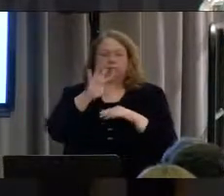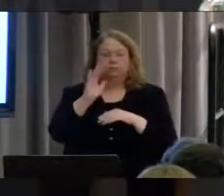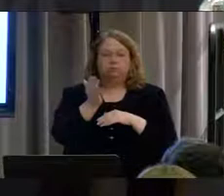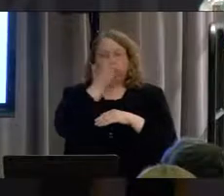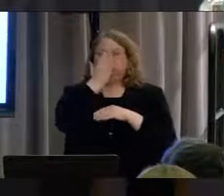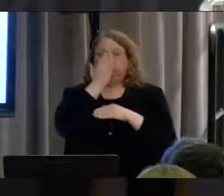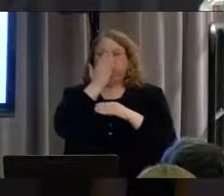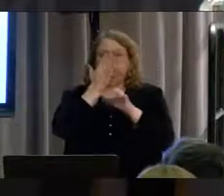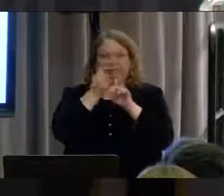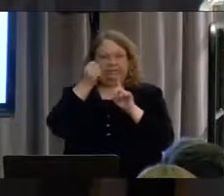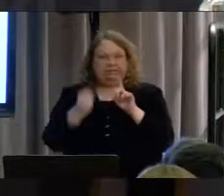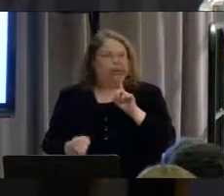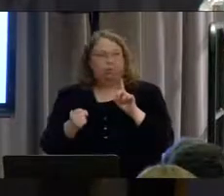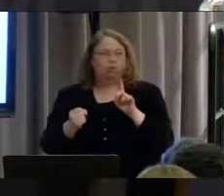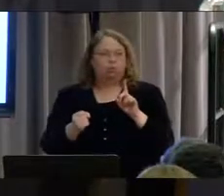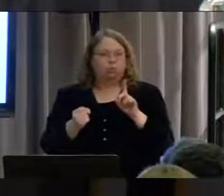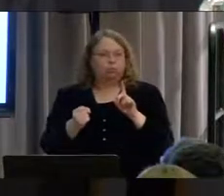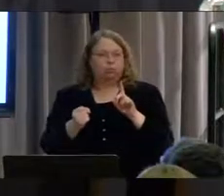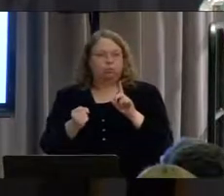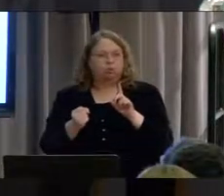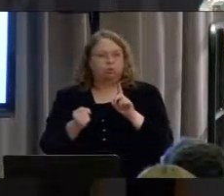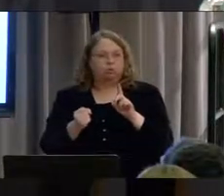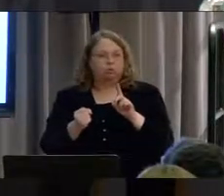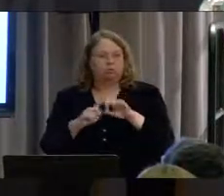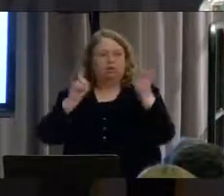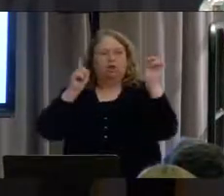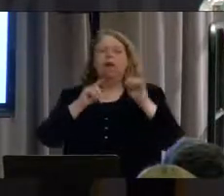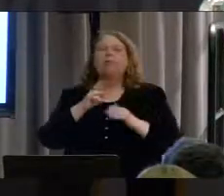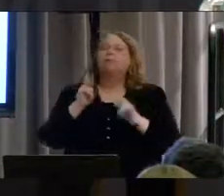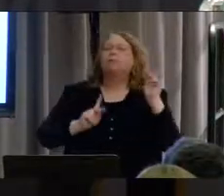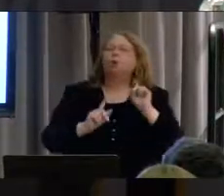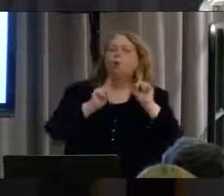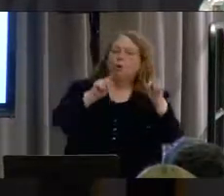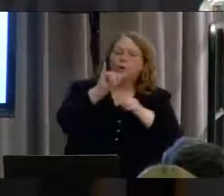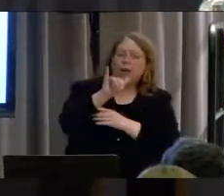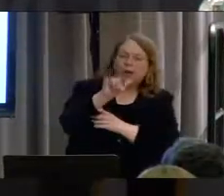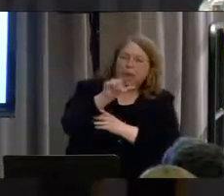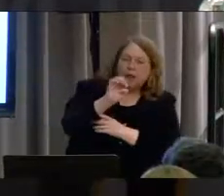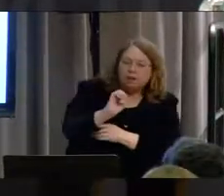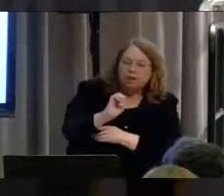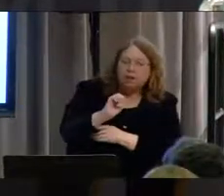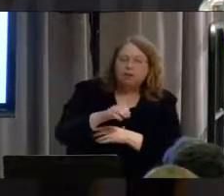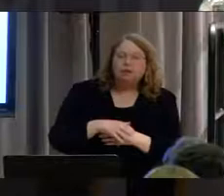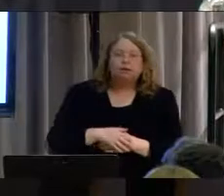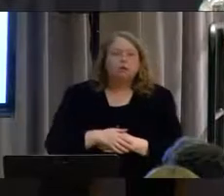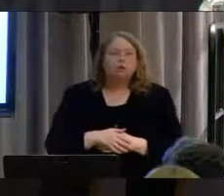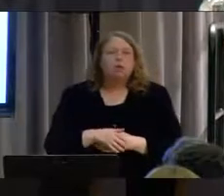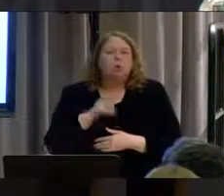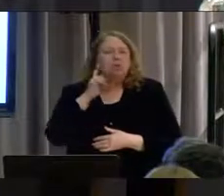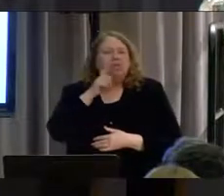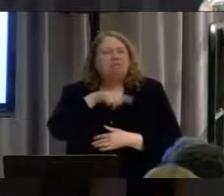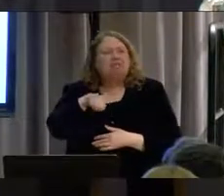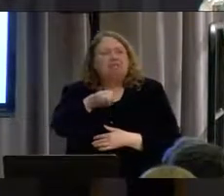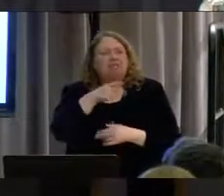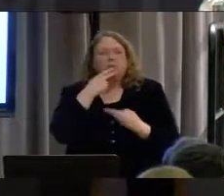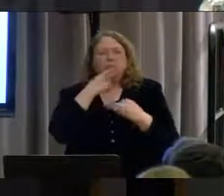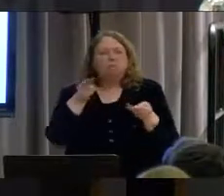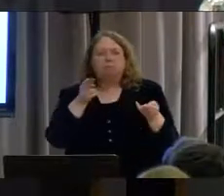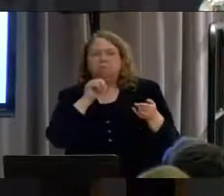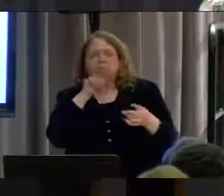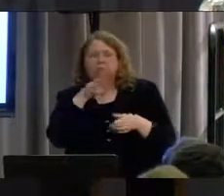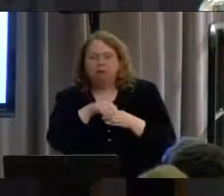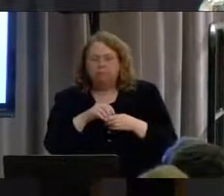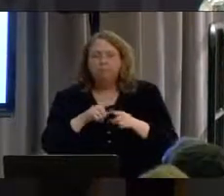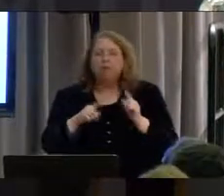But then people asked us to come to Yale and talk with them, where who would have seemed immune to all this, but then they had a college named